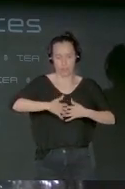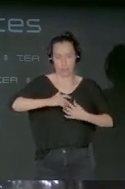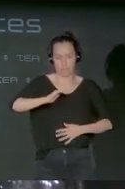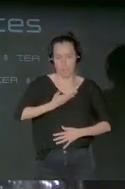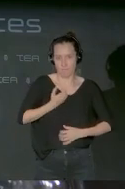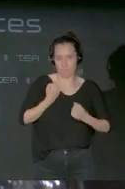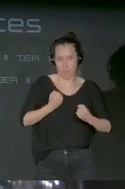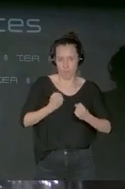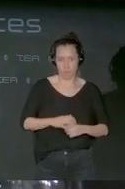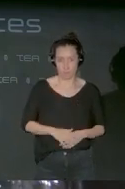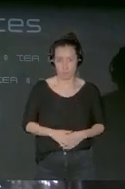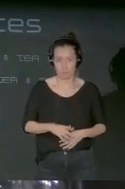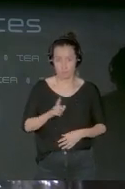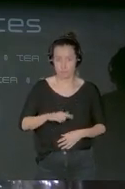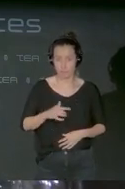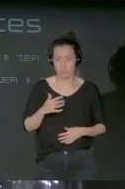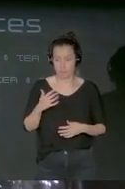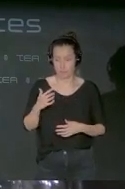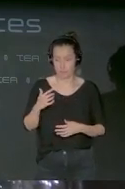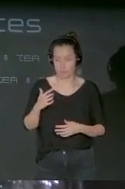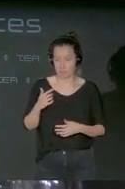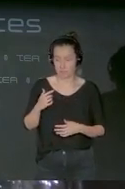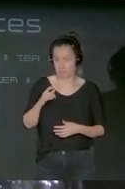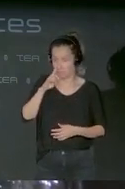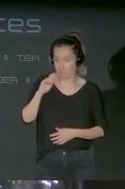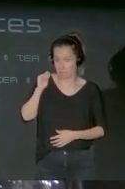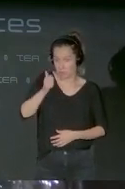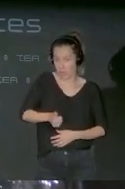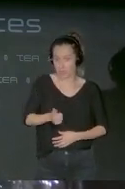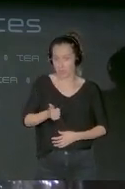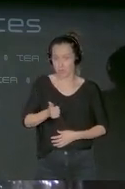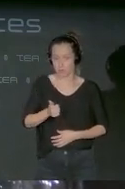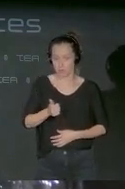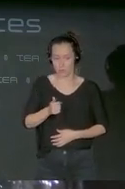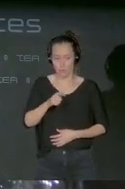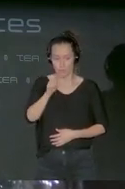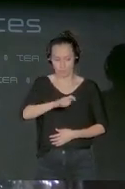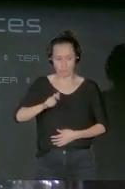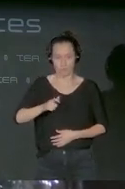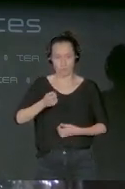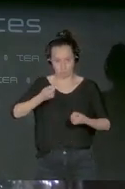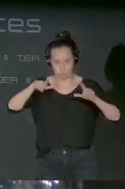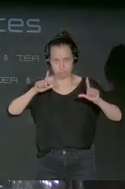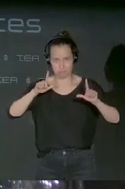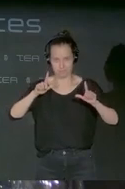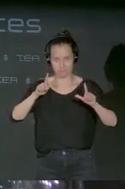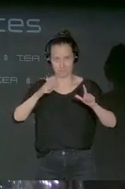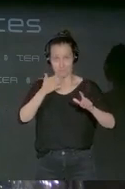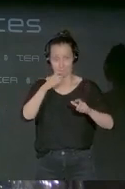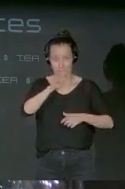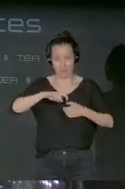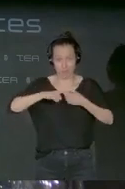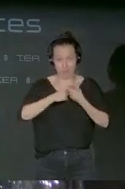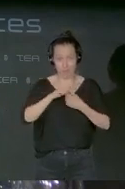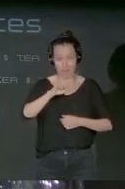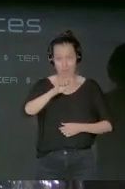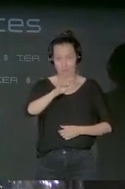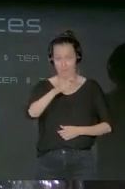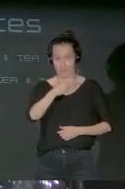The membership of EGDF has been growing year by year. When I started to work for EGDF back in 2009, we were